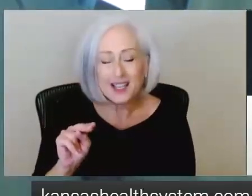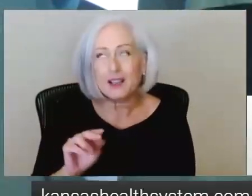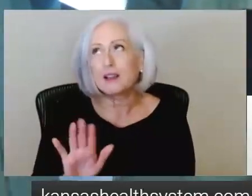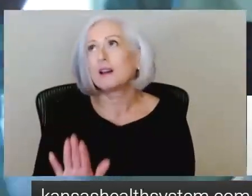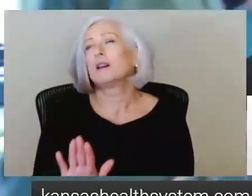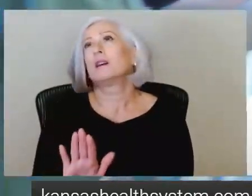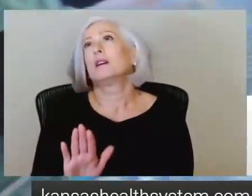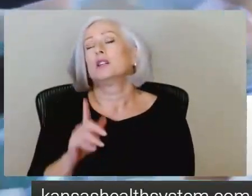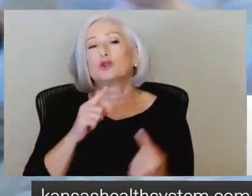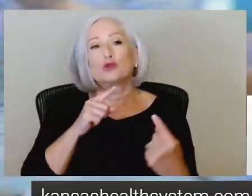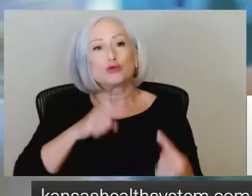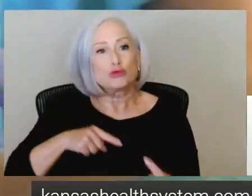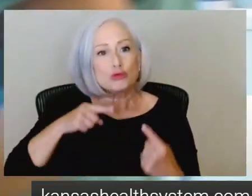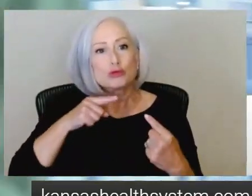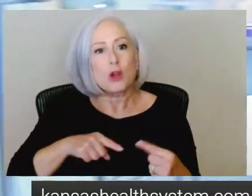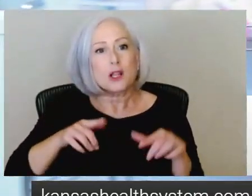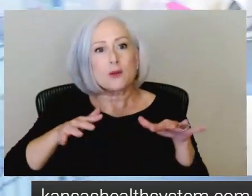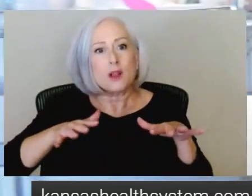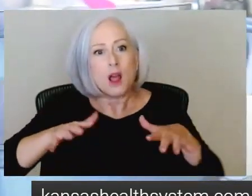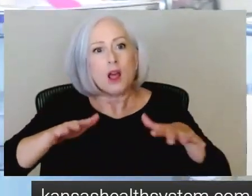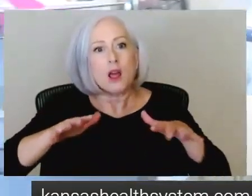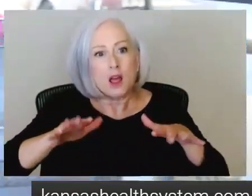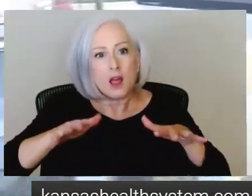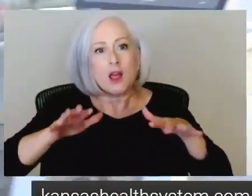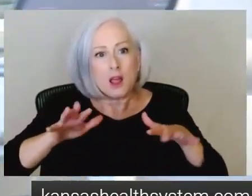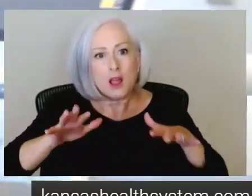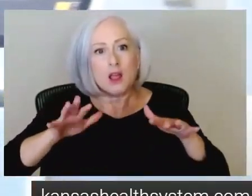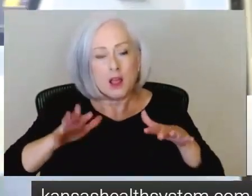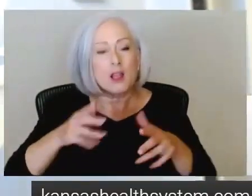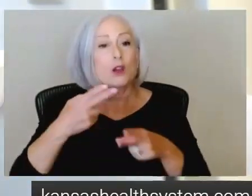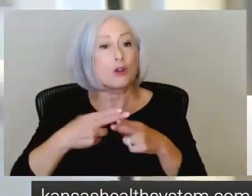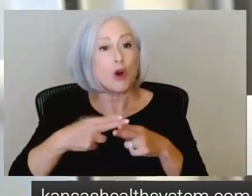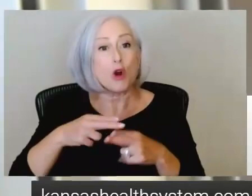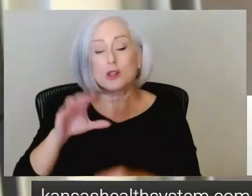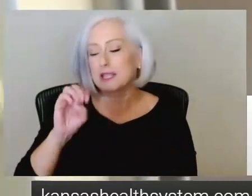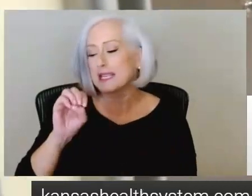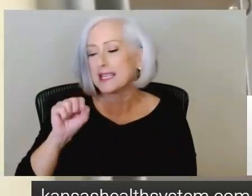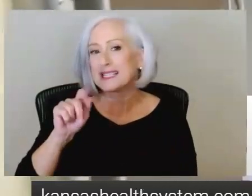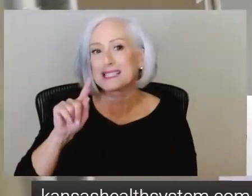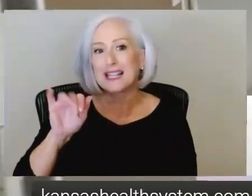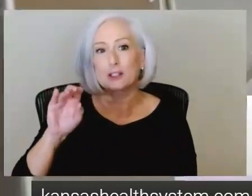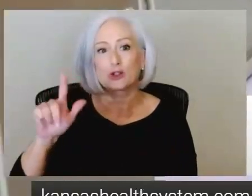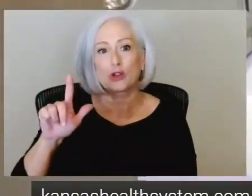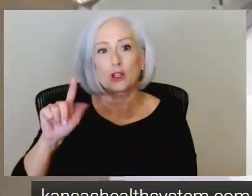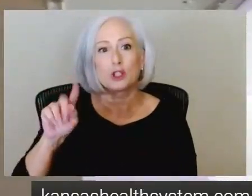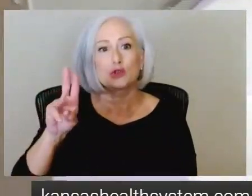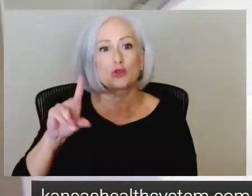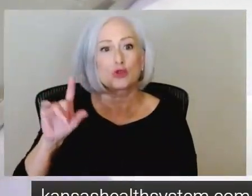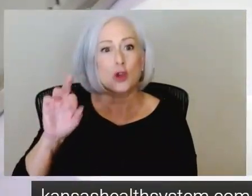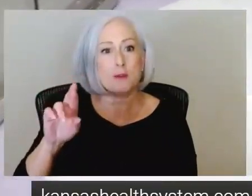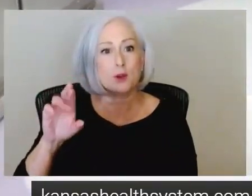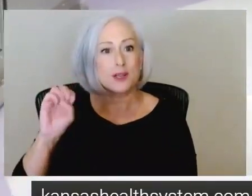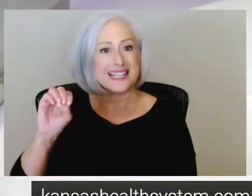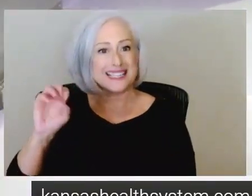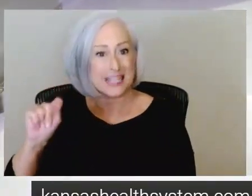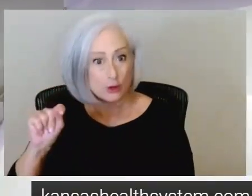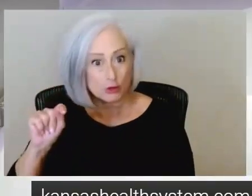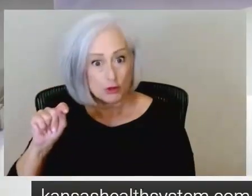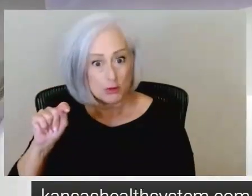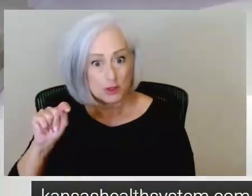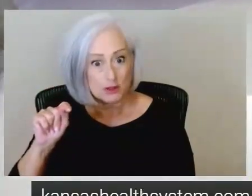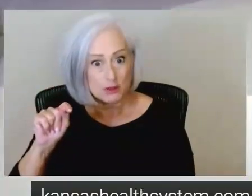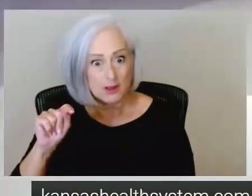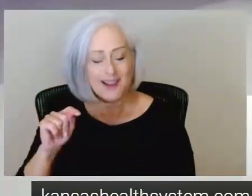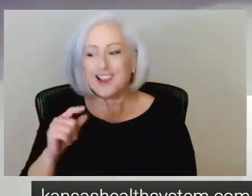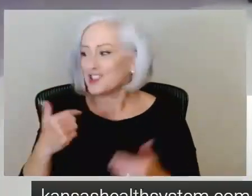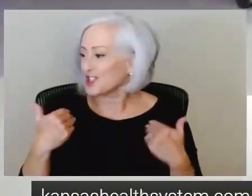with essential tremor. It's called the essential tremor disorder. And she's about to have a procedure that's going to give her life back.